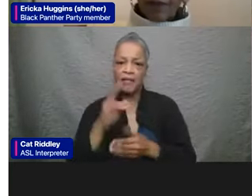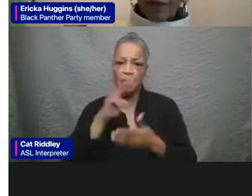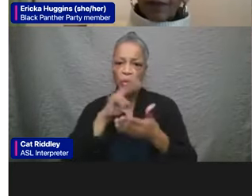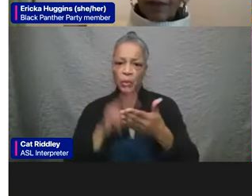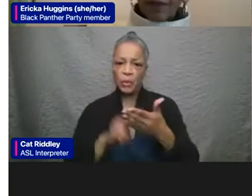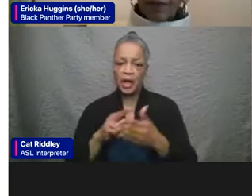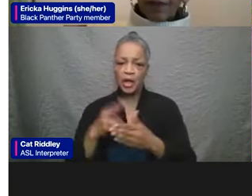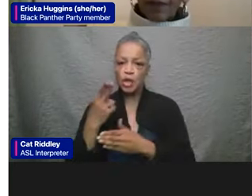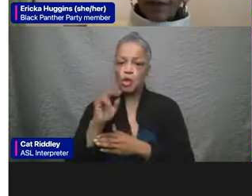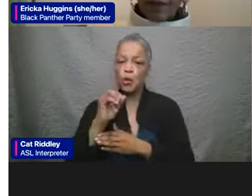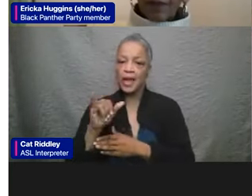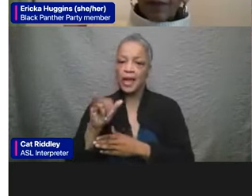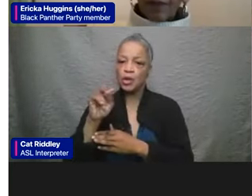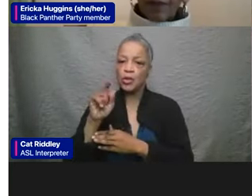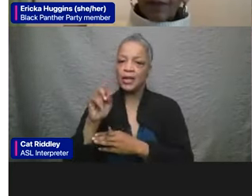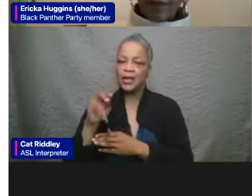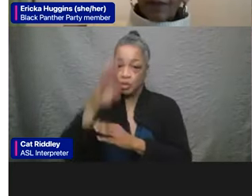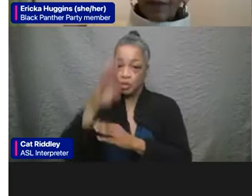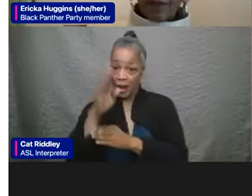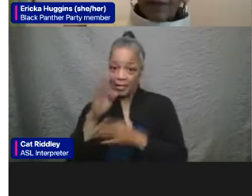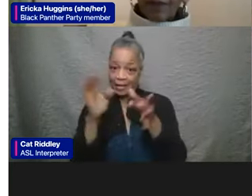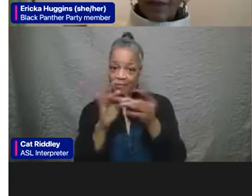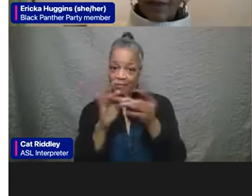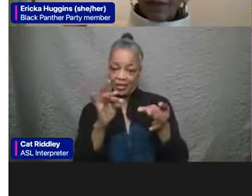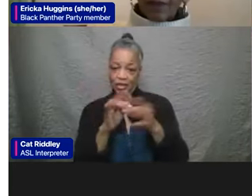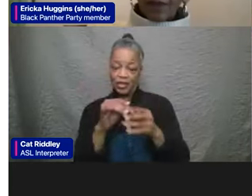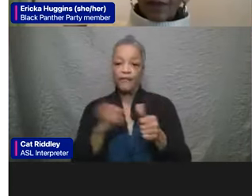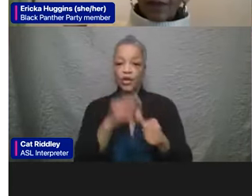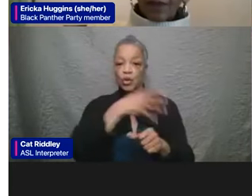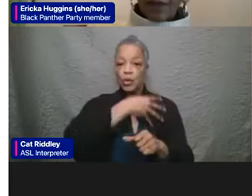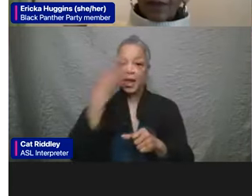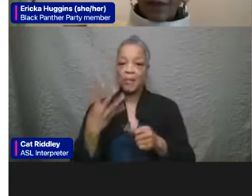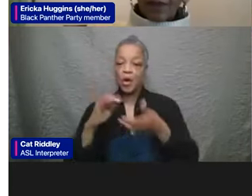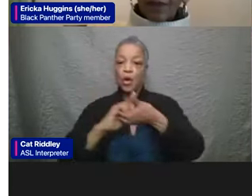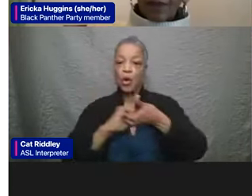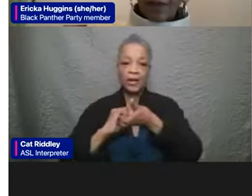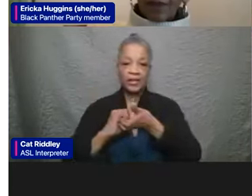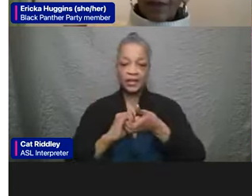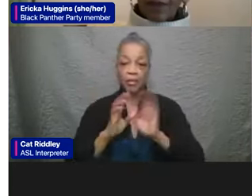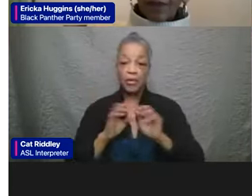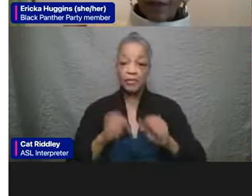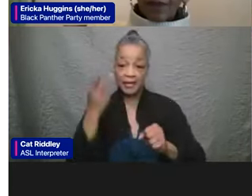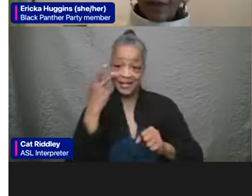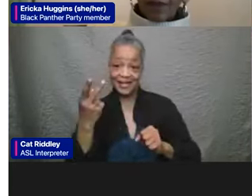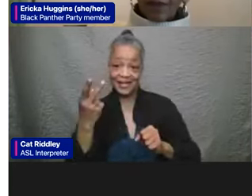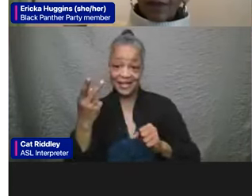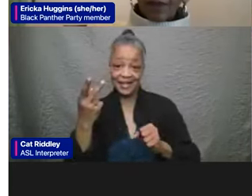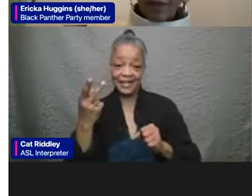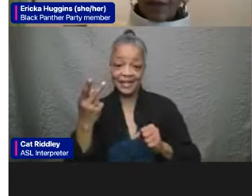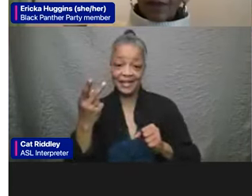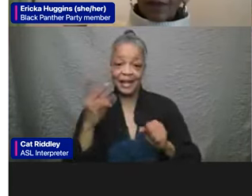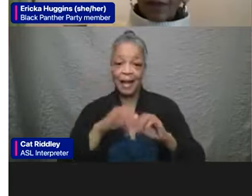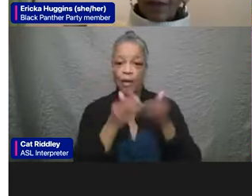Huey Newton directly referencing the First Rainbow Coalition, but you can definitely see the way that they